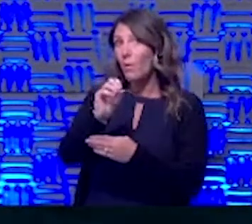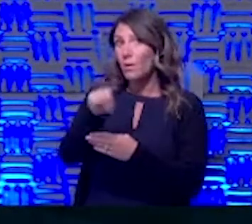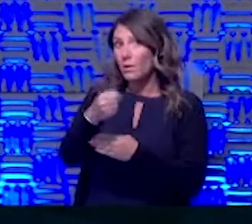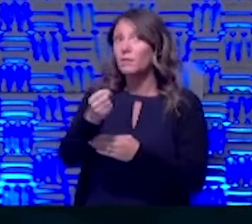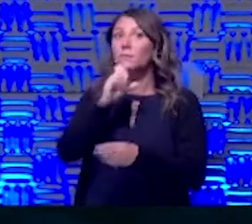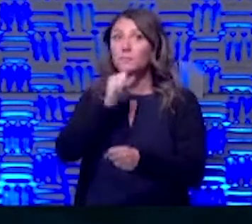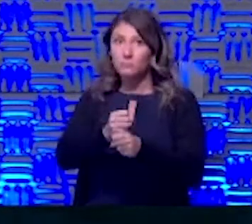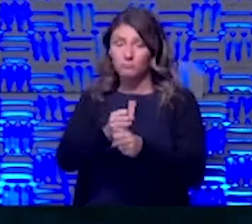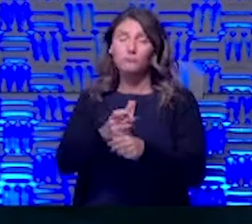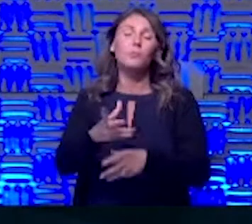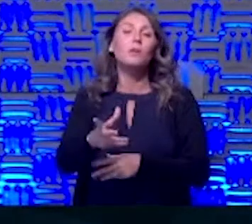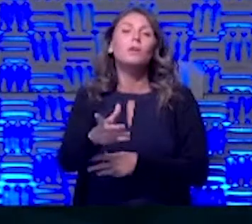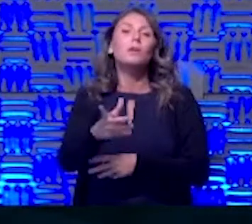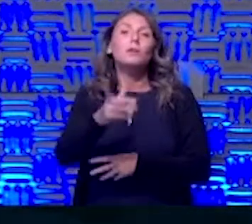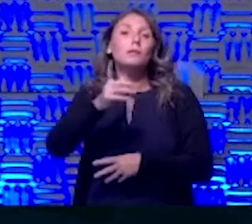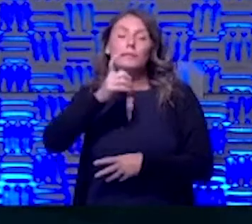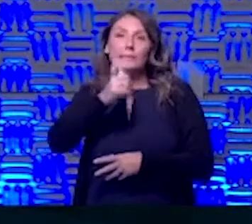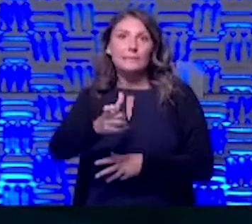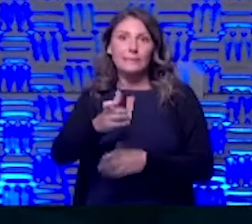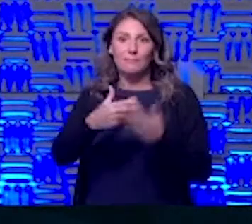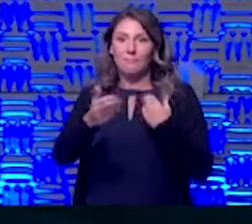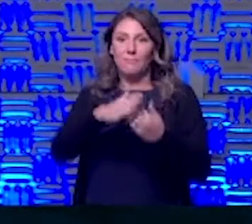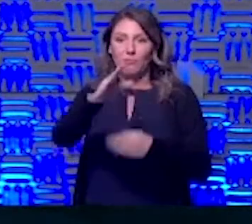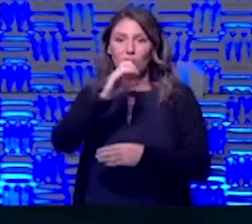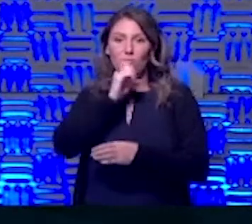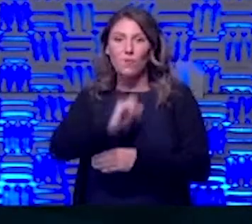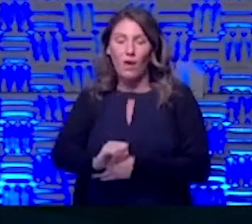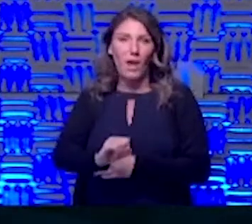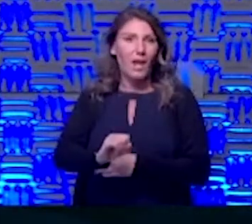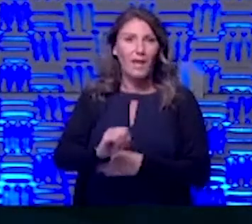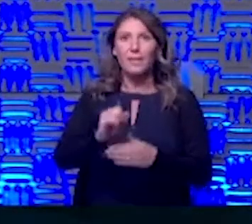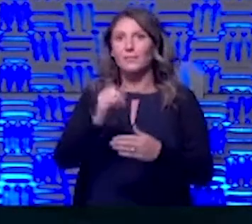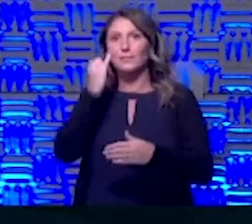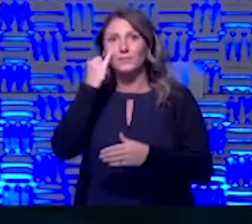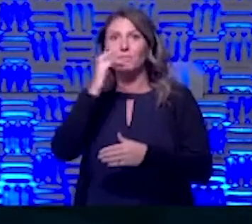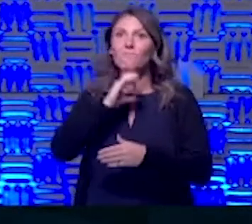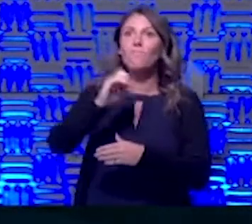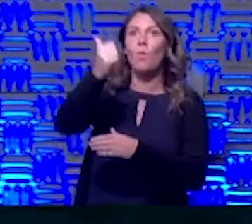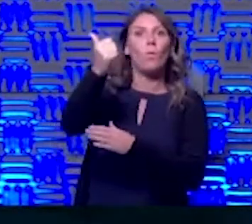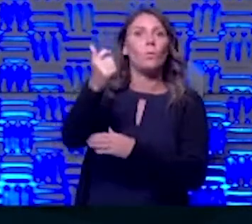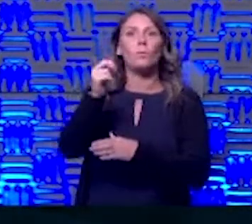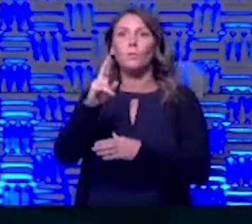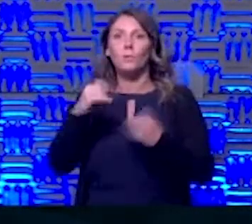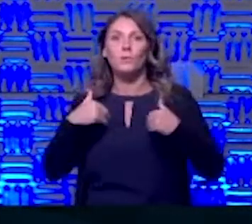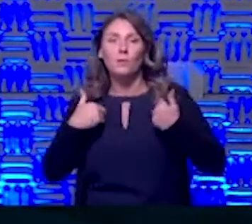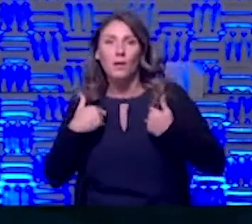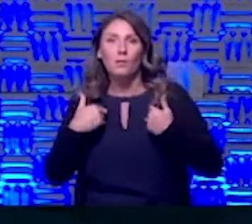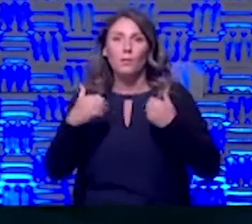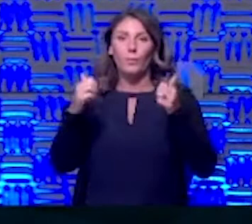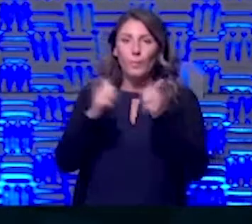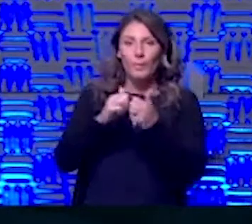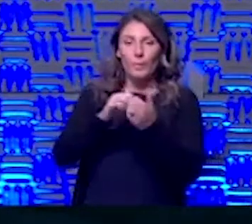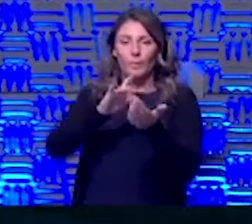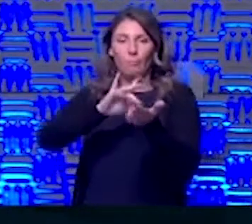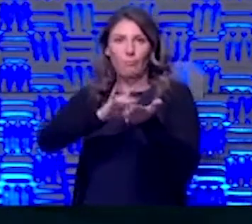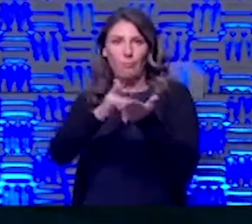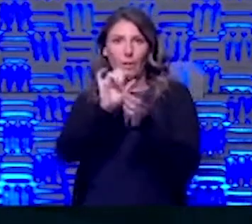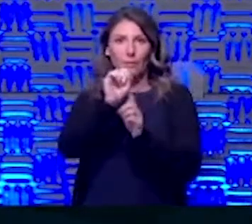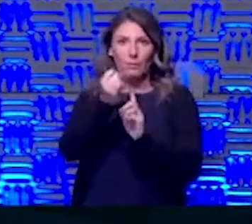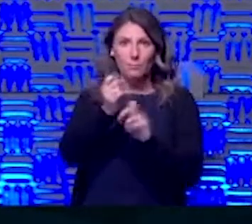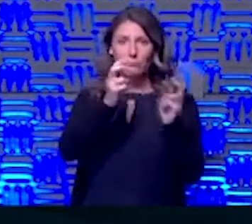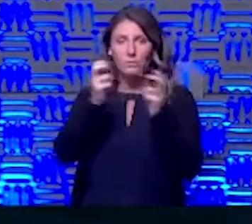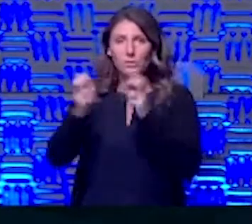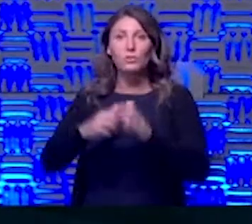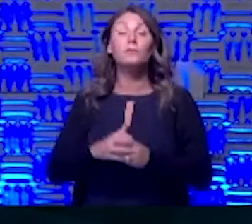age, but granted poses higher risk to those who are older or have underlying medical conditions. In an effort to help prevent transmission of the